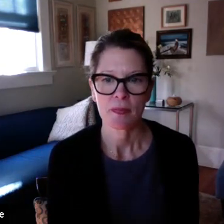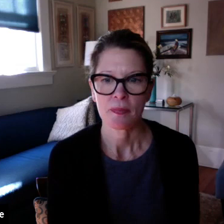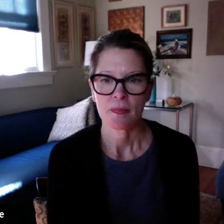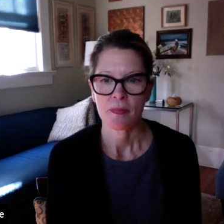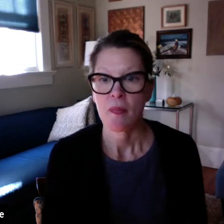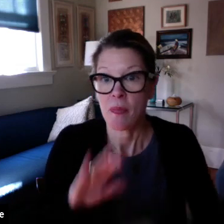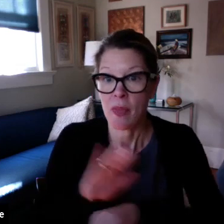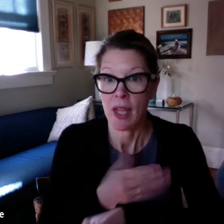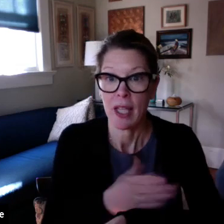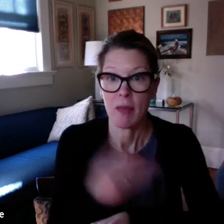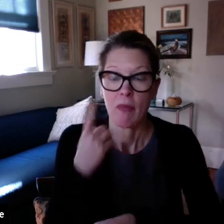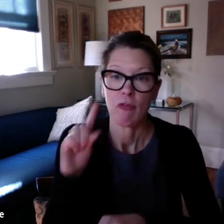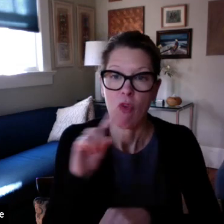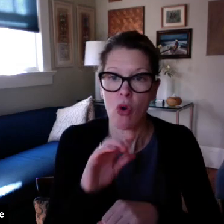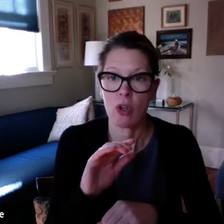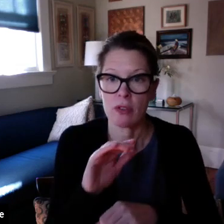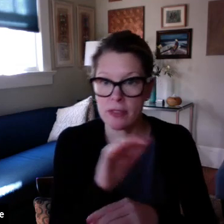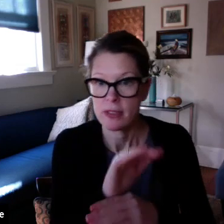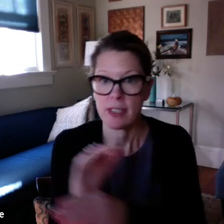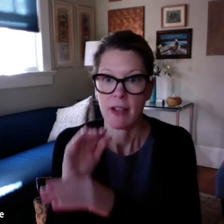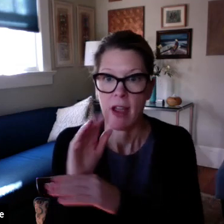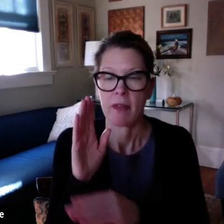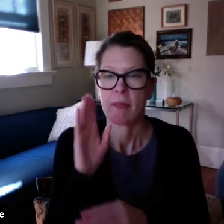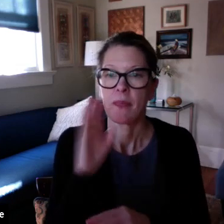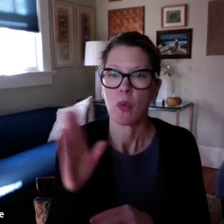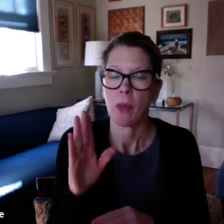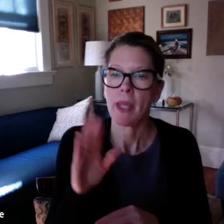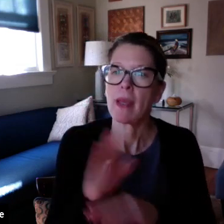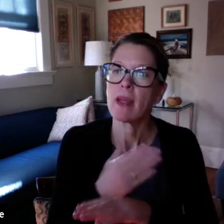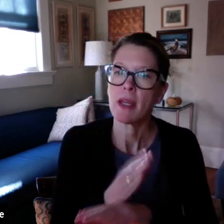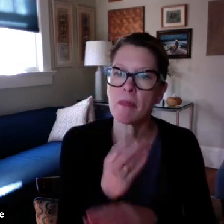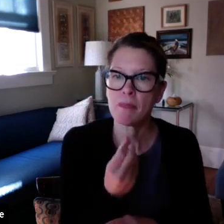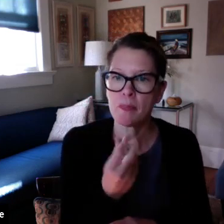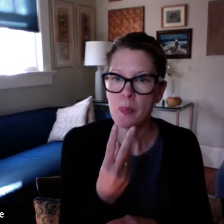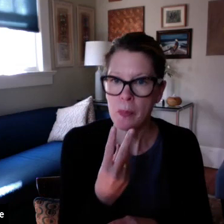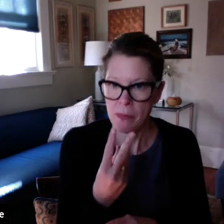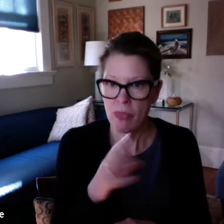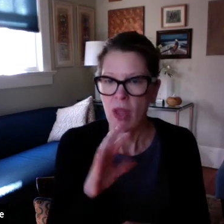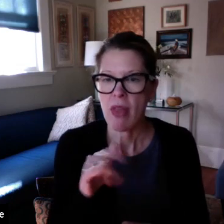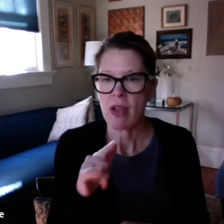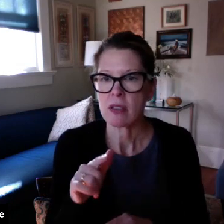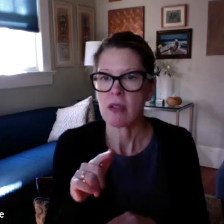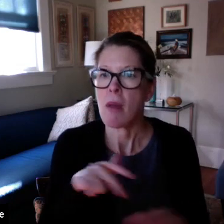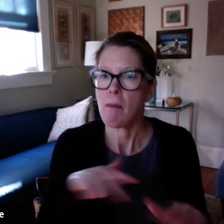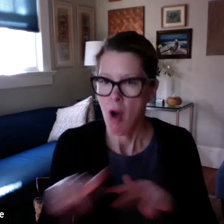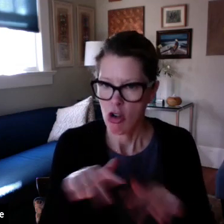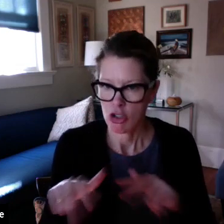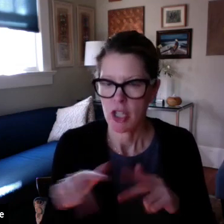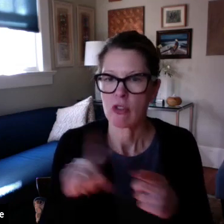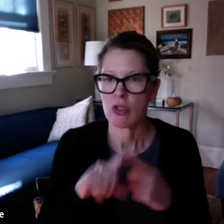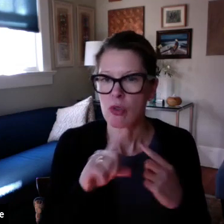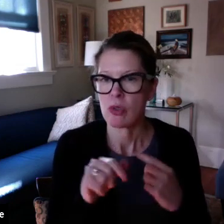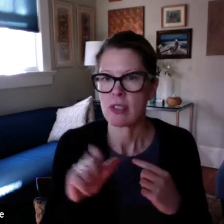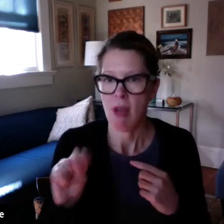Our hymn for tonight is from Lift Every Voice and Sing, number 12, We're Marching to Zion. Let's just sing verses 1 and